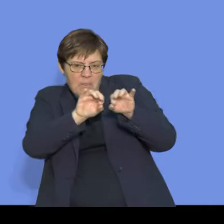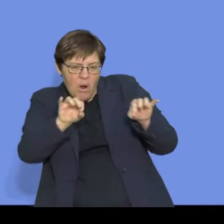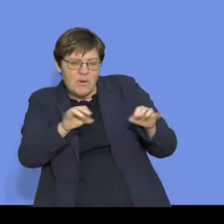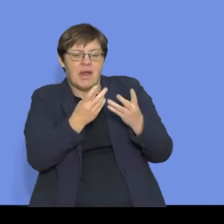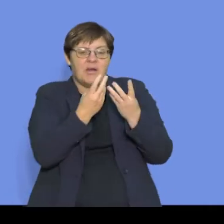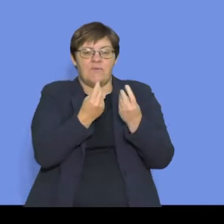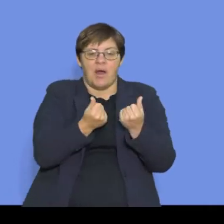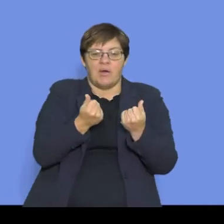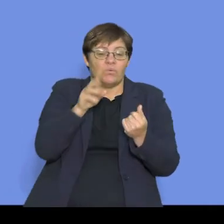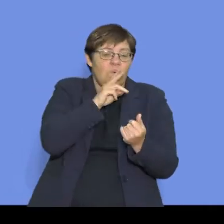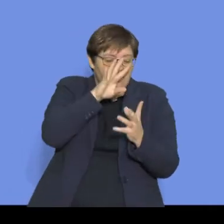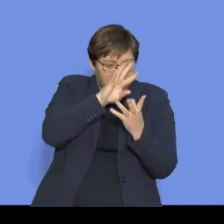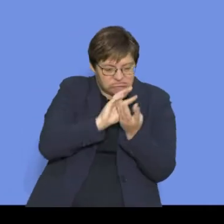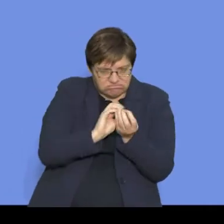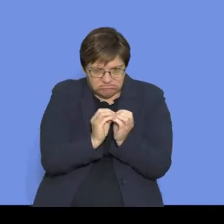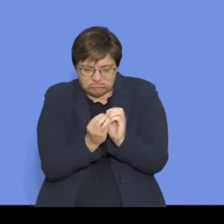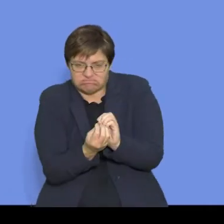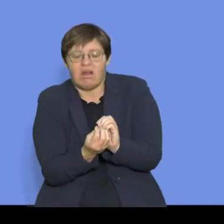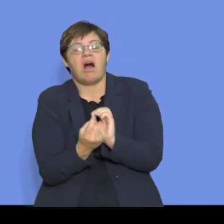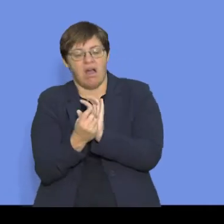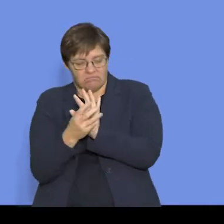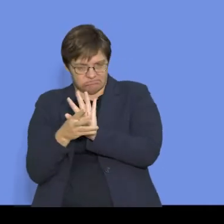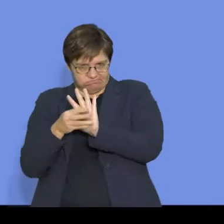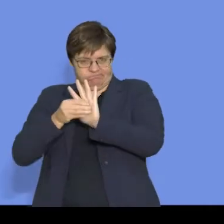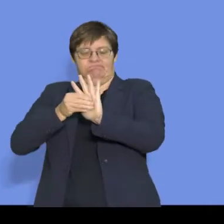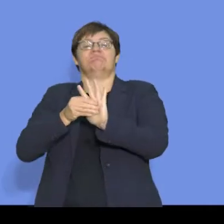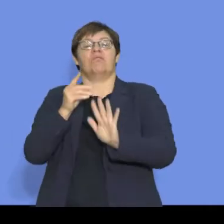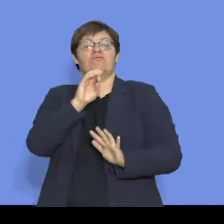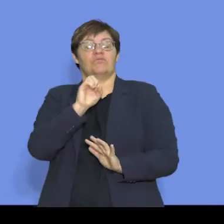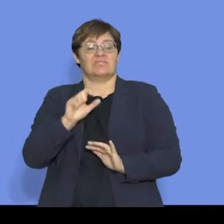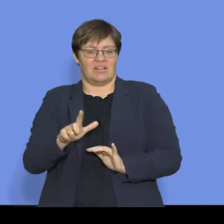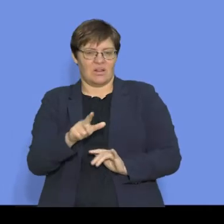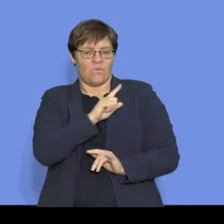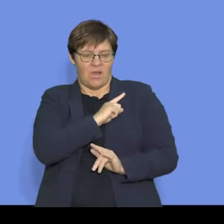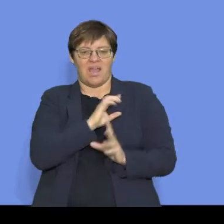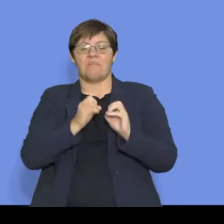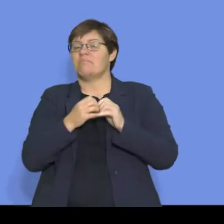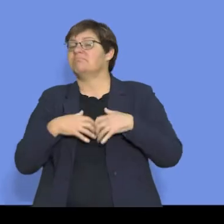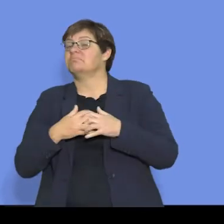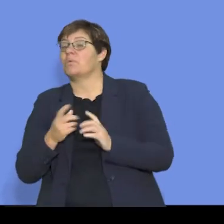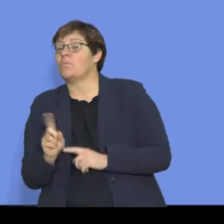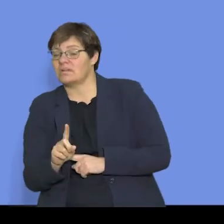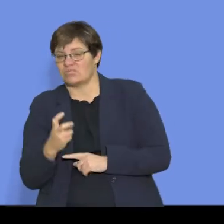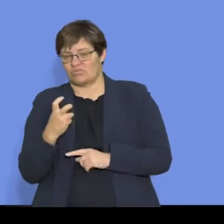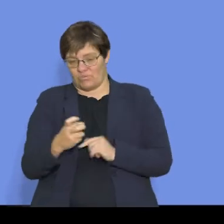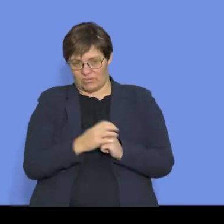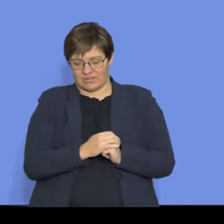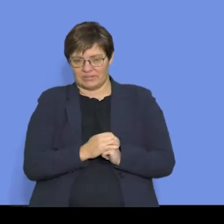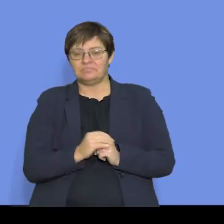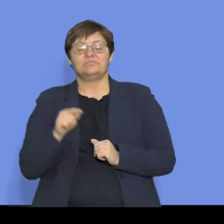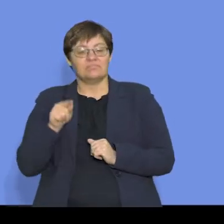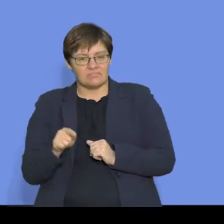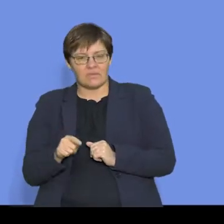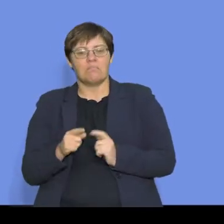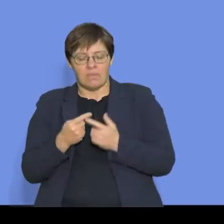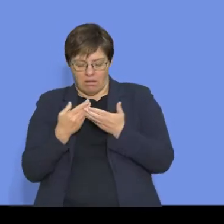the groundwater, so it truly becomes a fossil because a fossil is made of stone, and then that